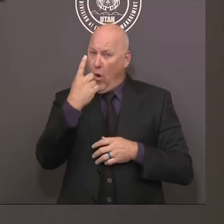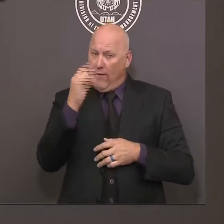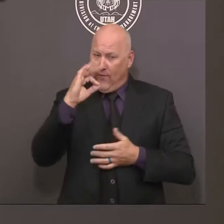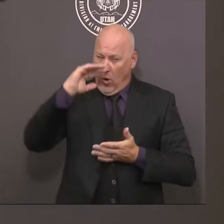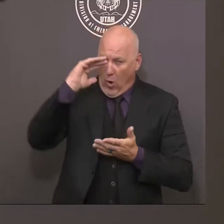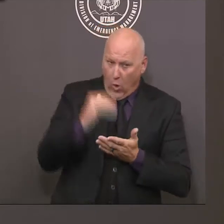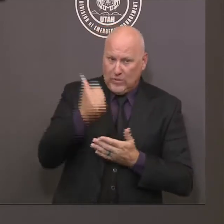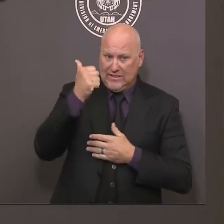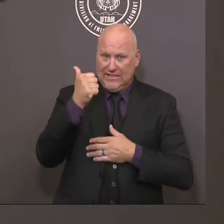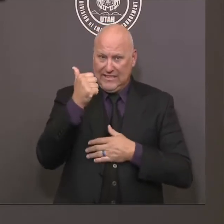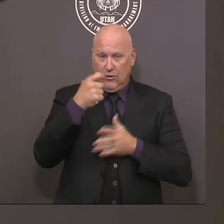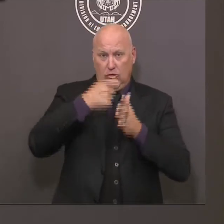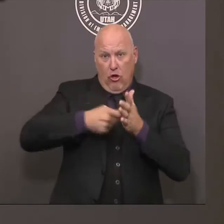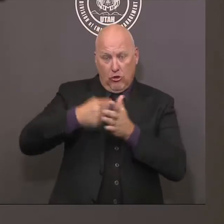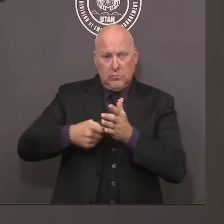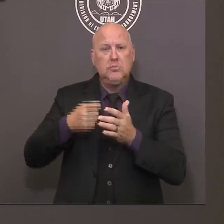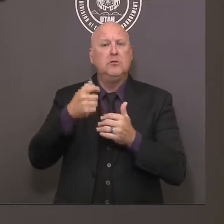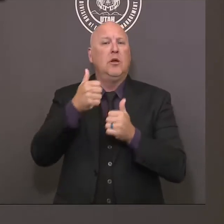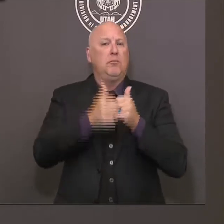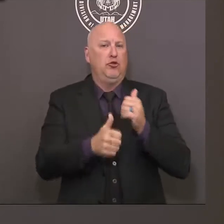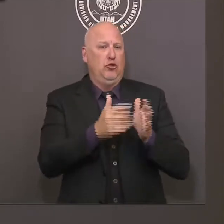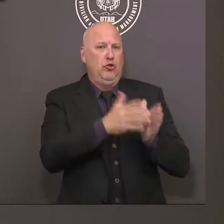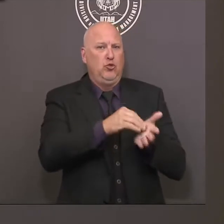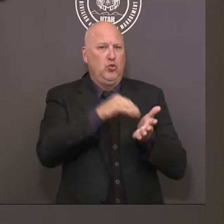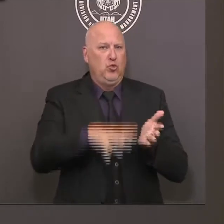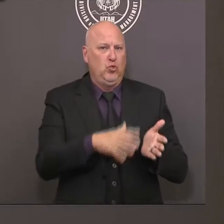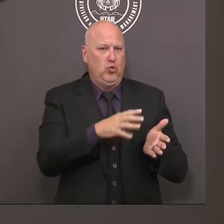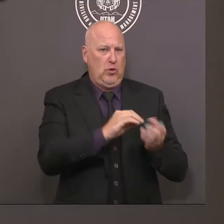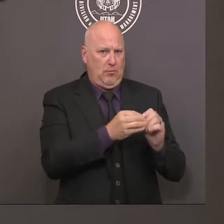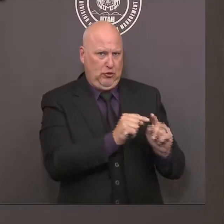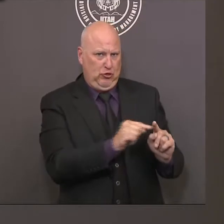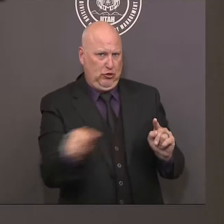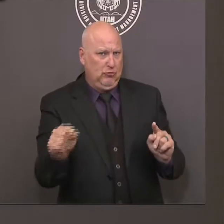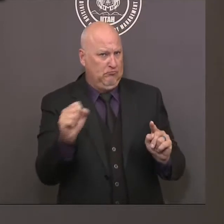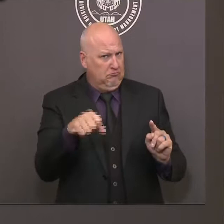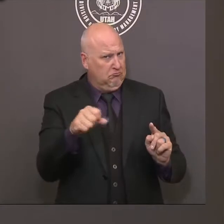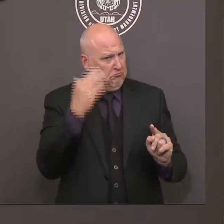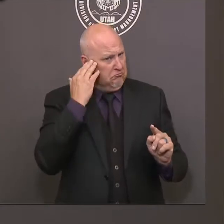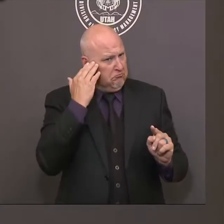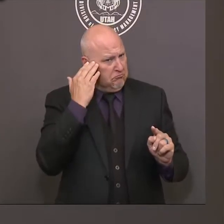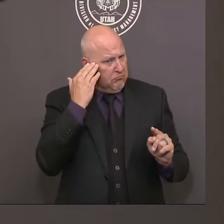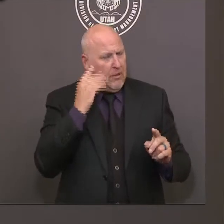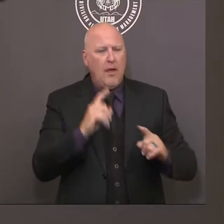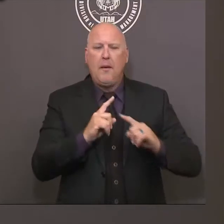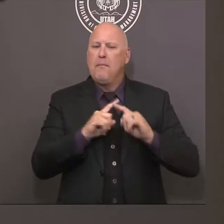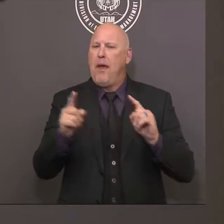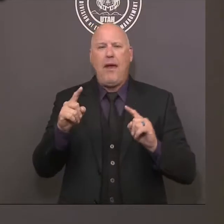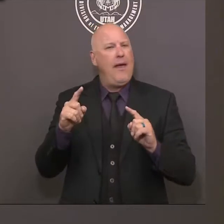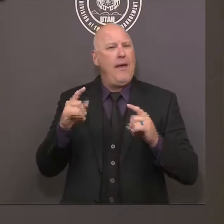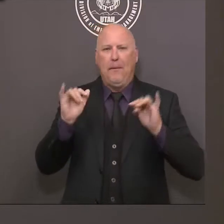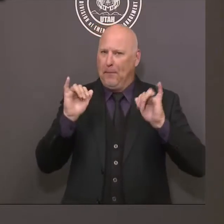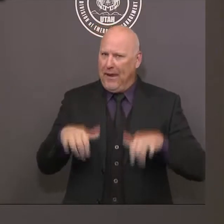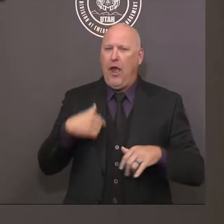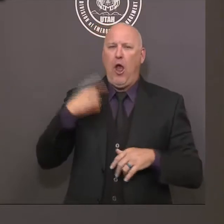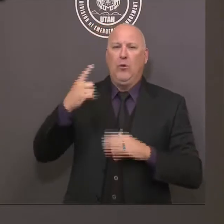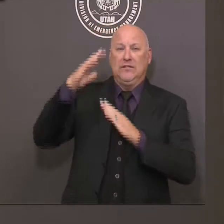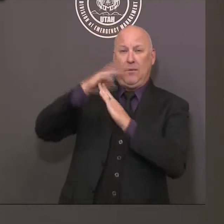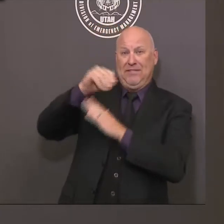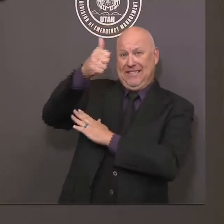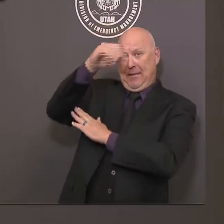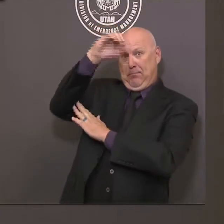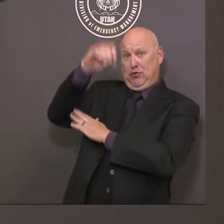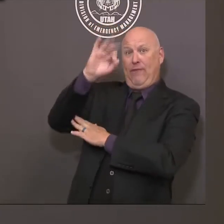in the top 10% as a percent of our state budget for education. 50% or more than our budget